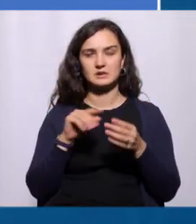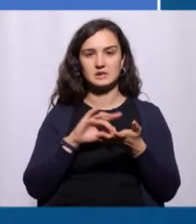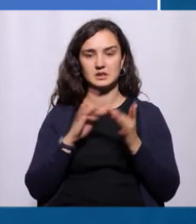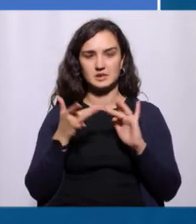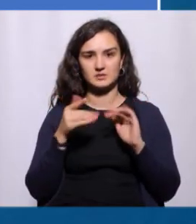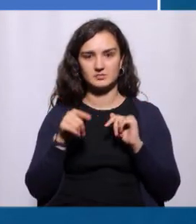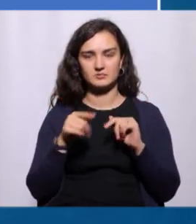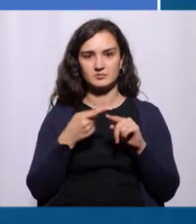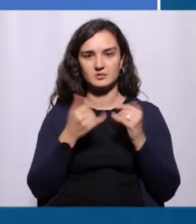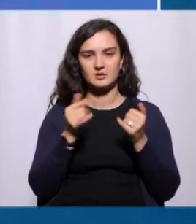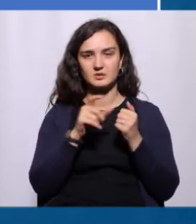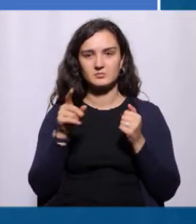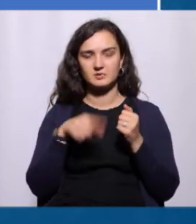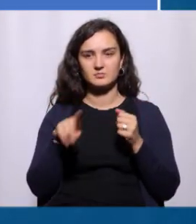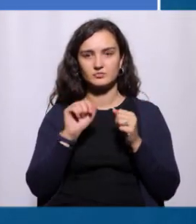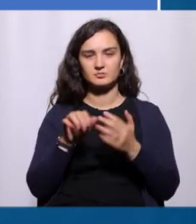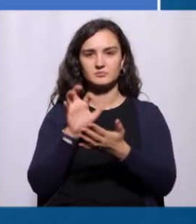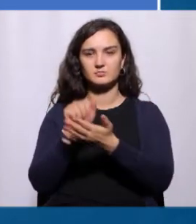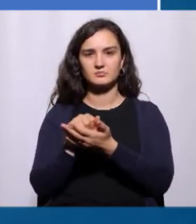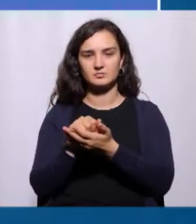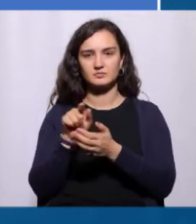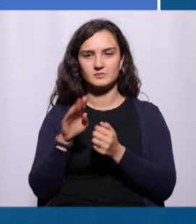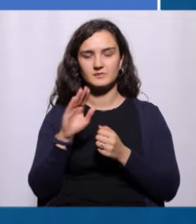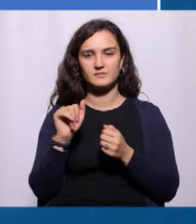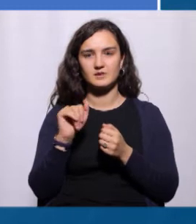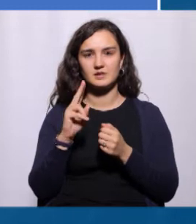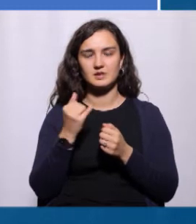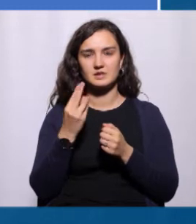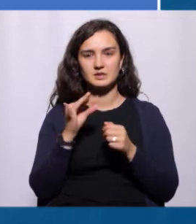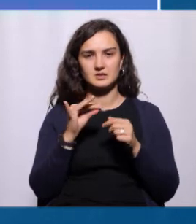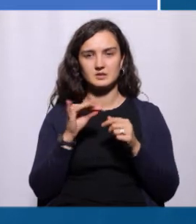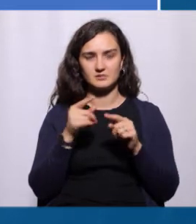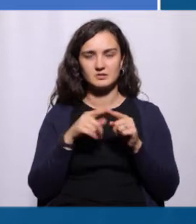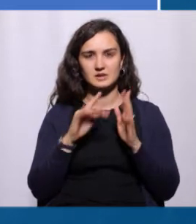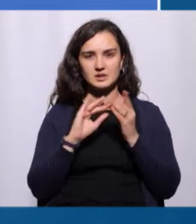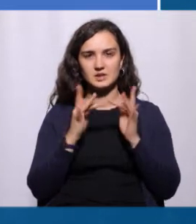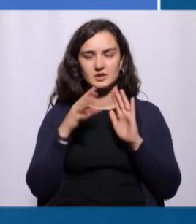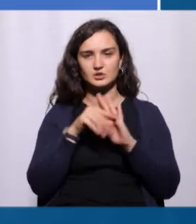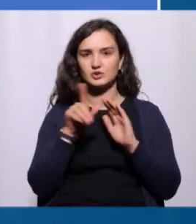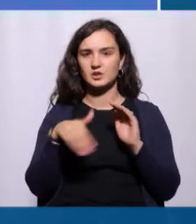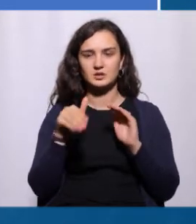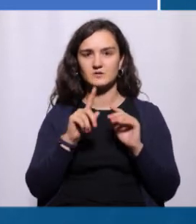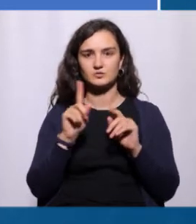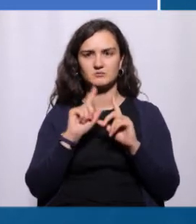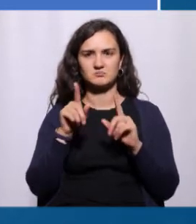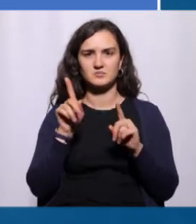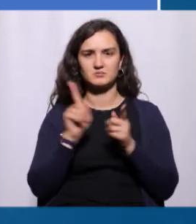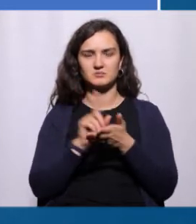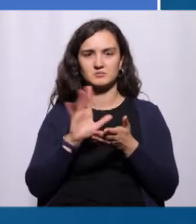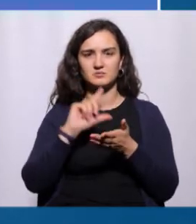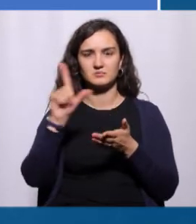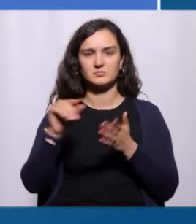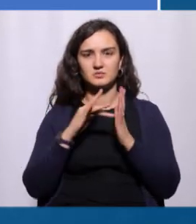internet. Now people can book an entire vacation on the internet. You don't even have to go to a